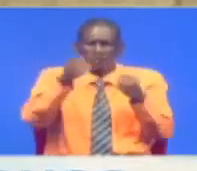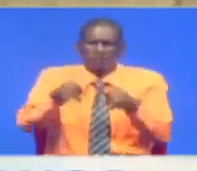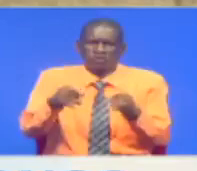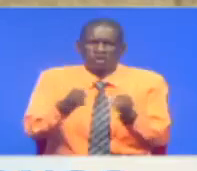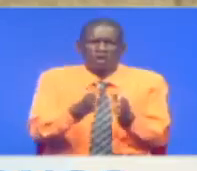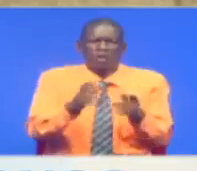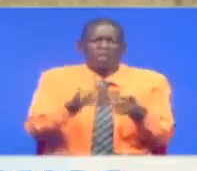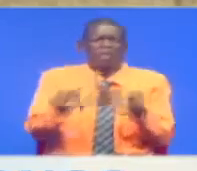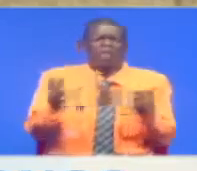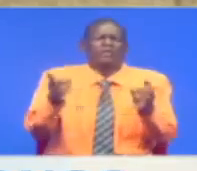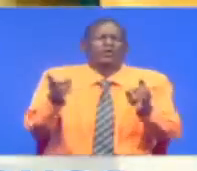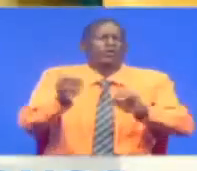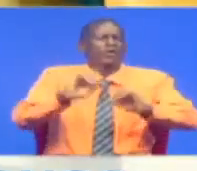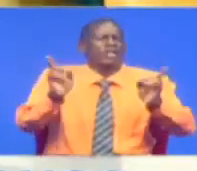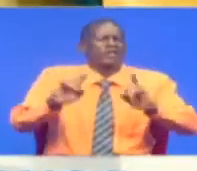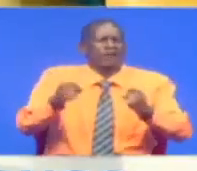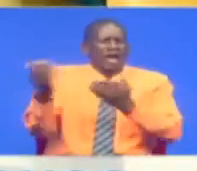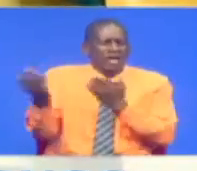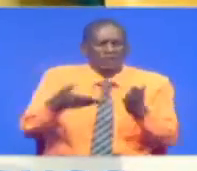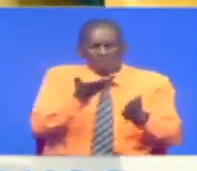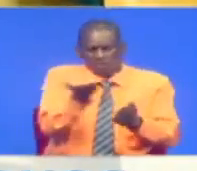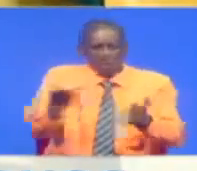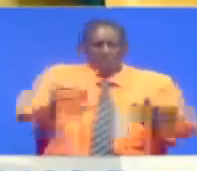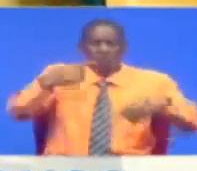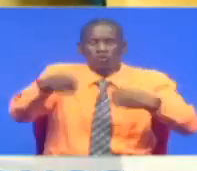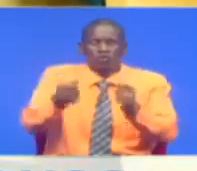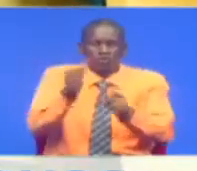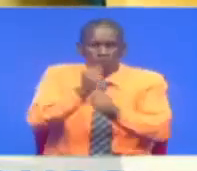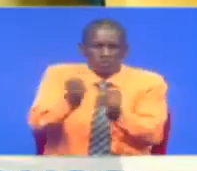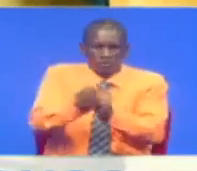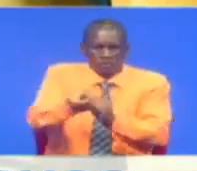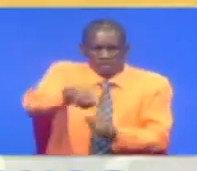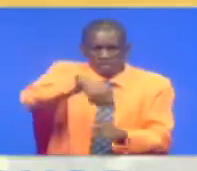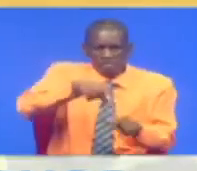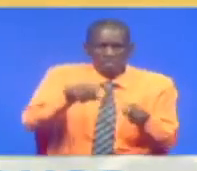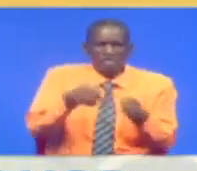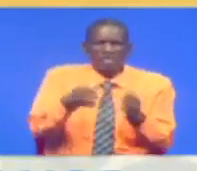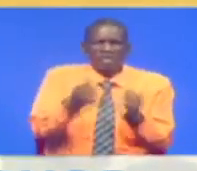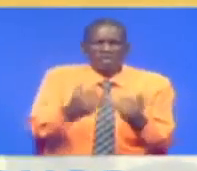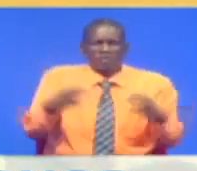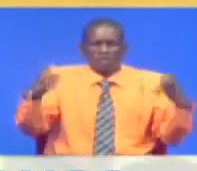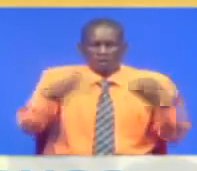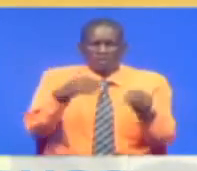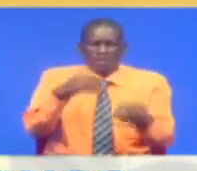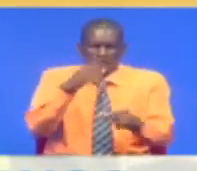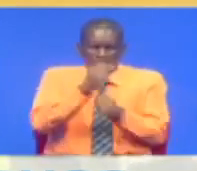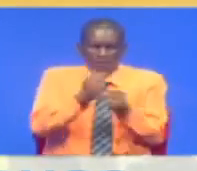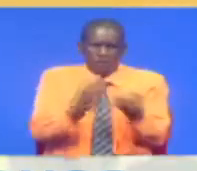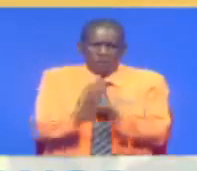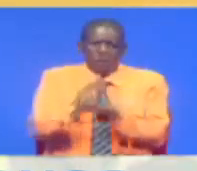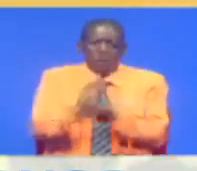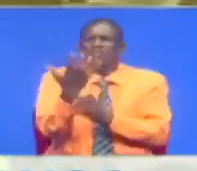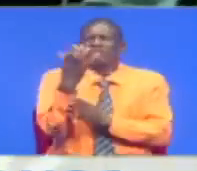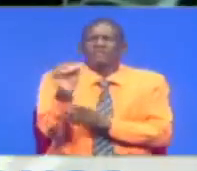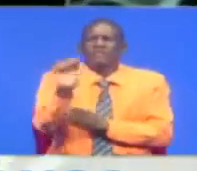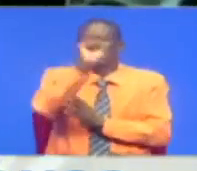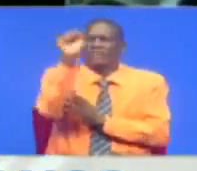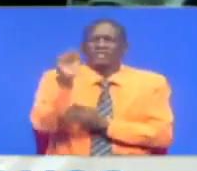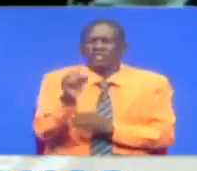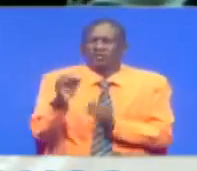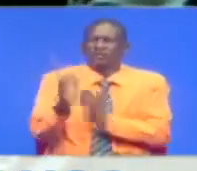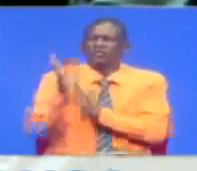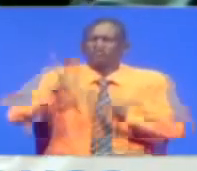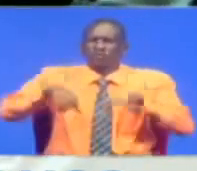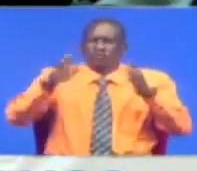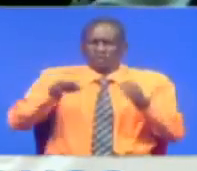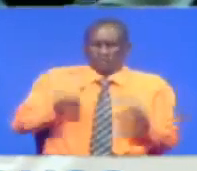to continue work with us. As part of corrective measures, the firm has ensured that 50% of the guards are female. All the